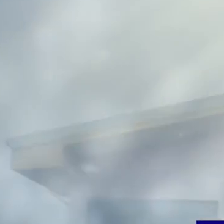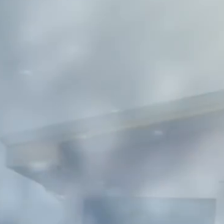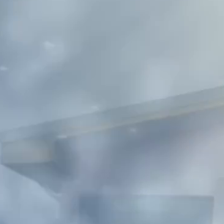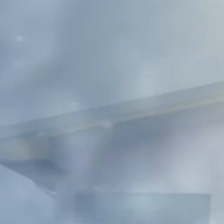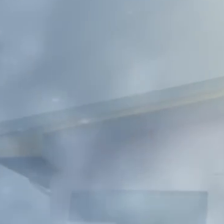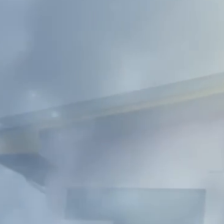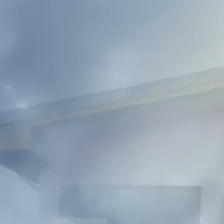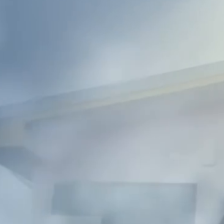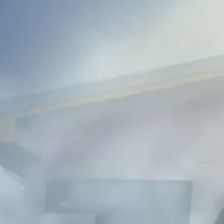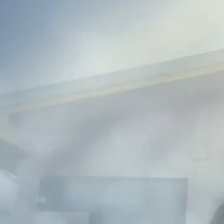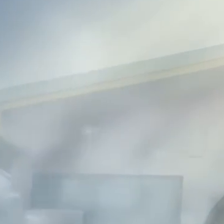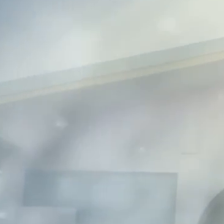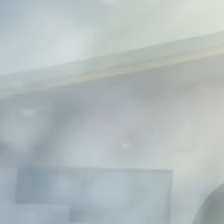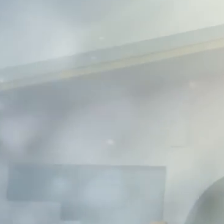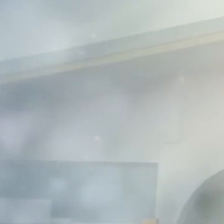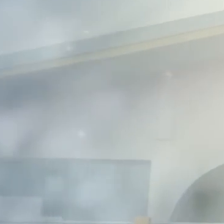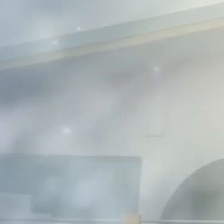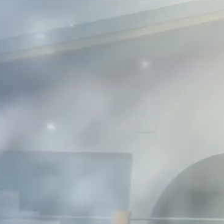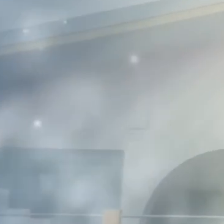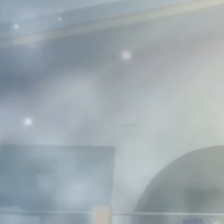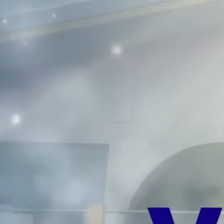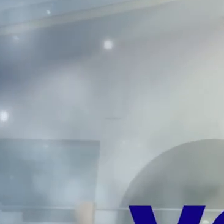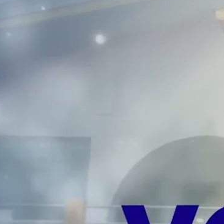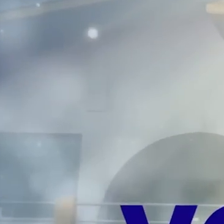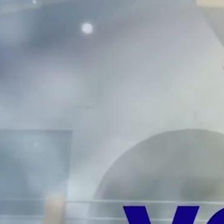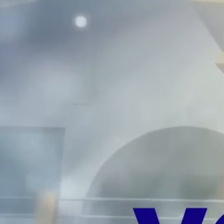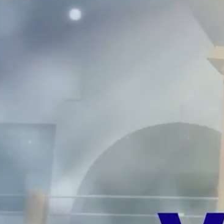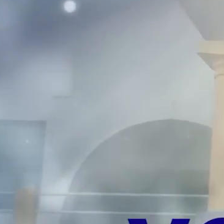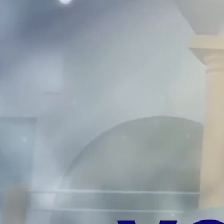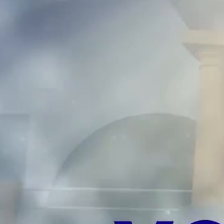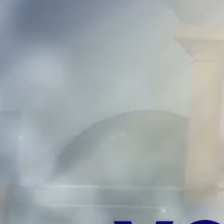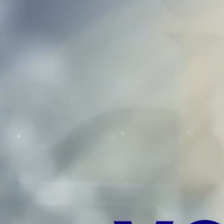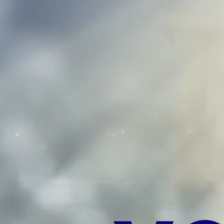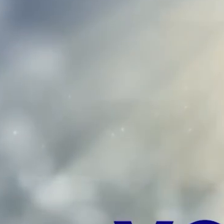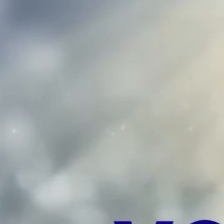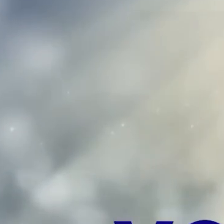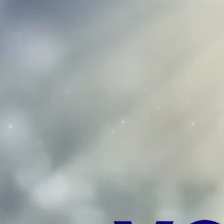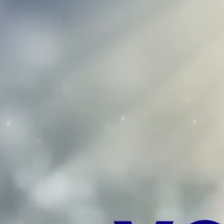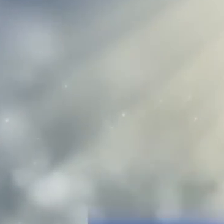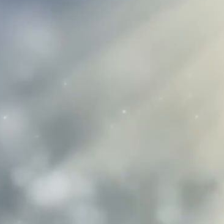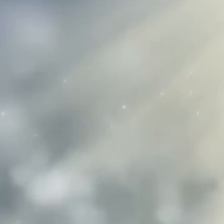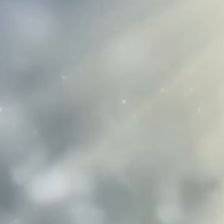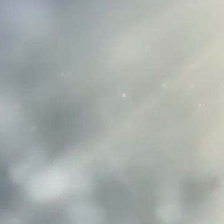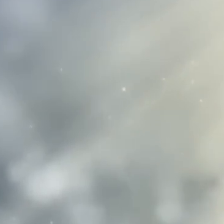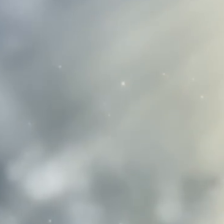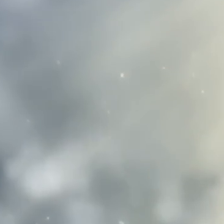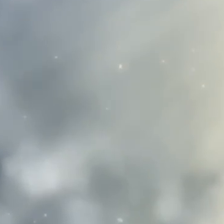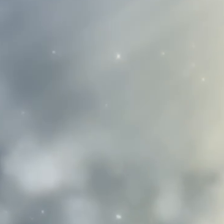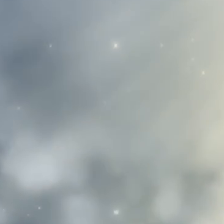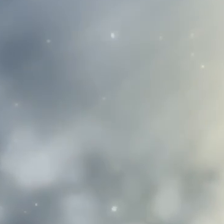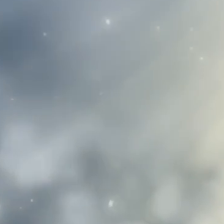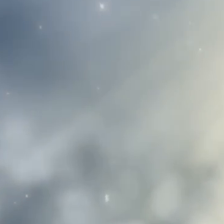beyond the azure blue. A God concealed from human sight.